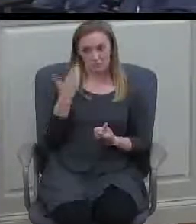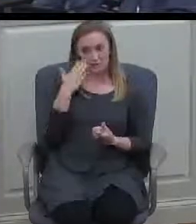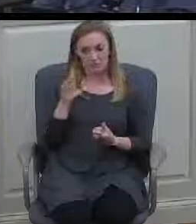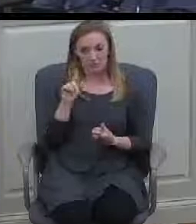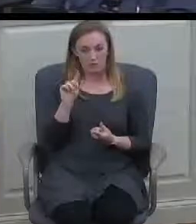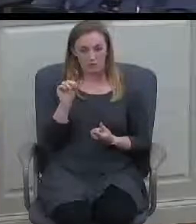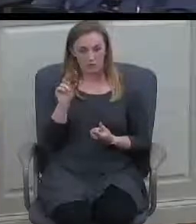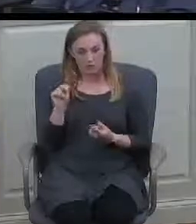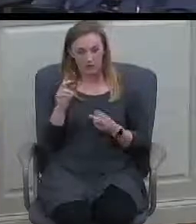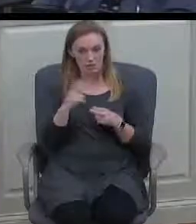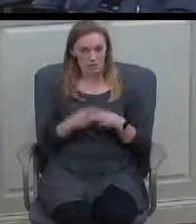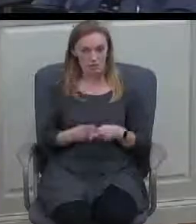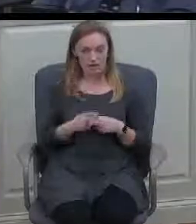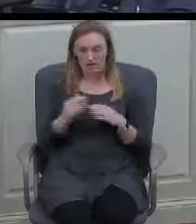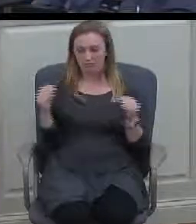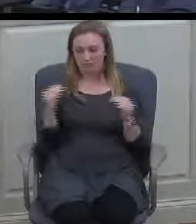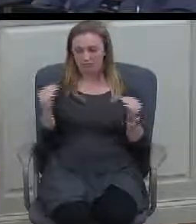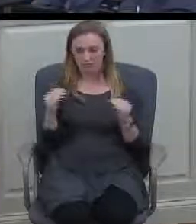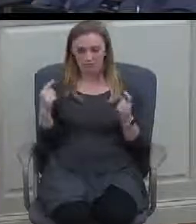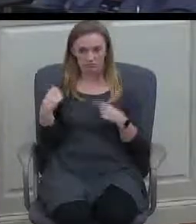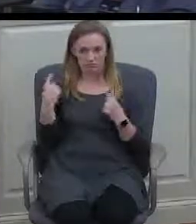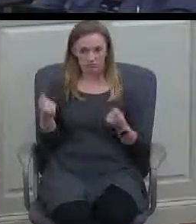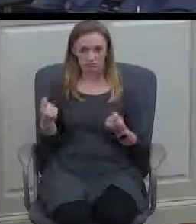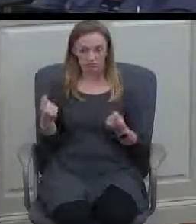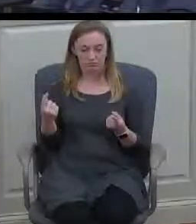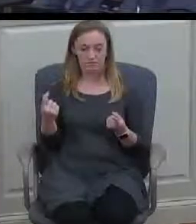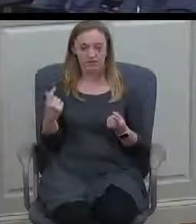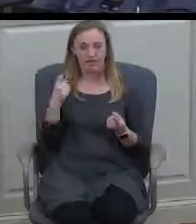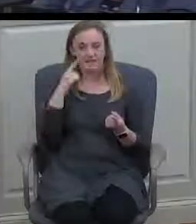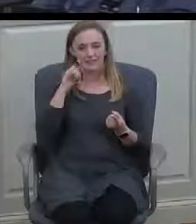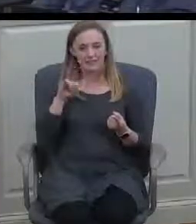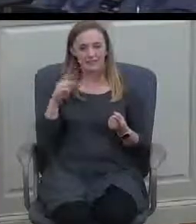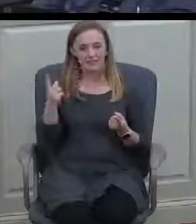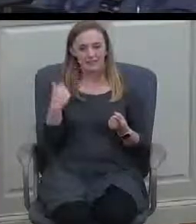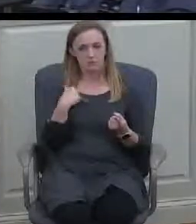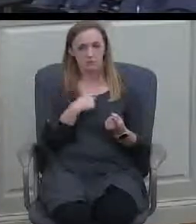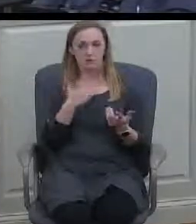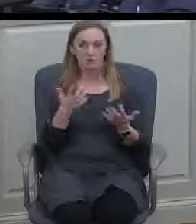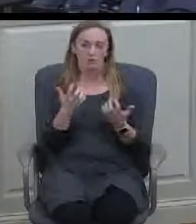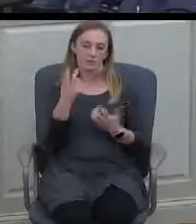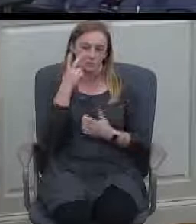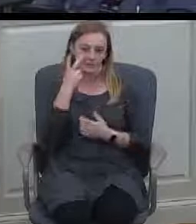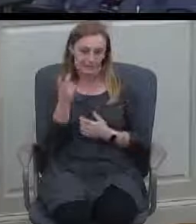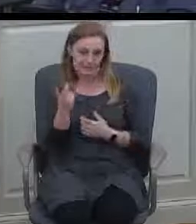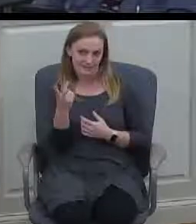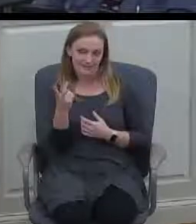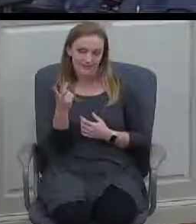was previous years that we recycled as a city, and I think that's something that we'd like to see, that